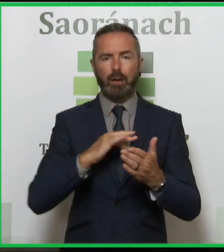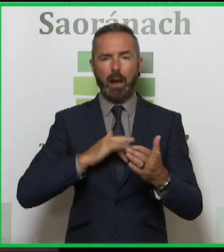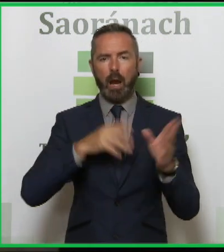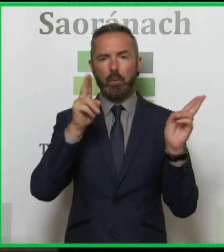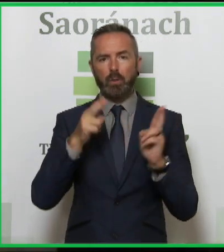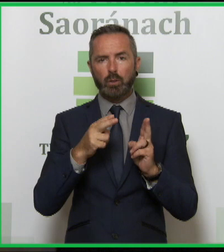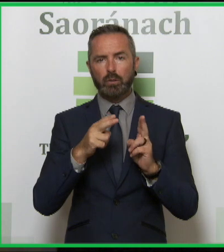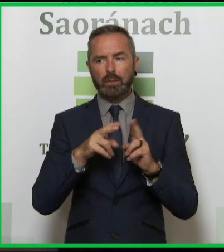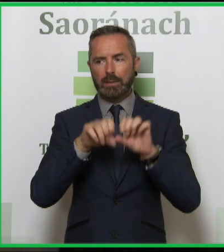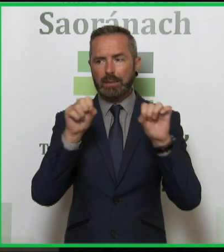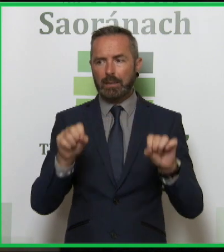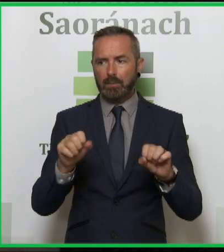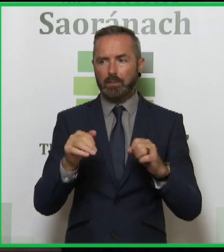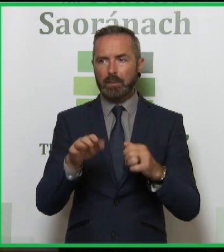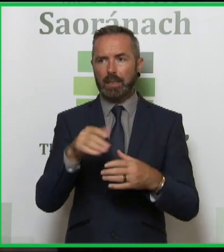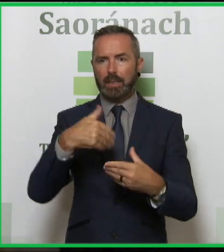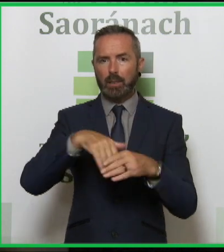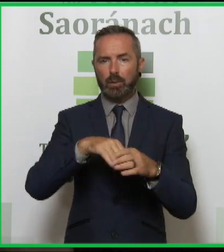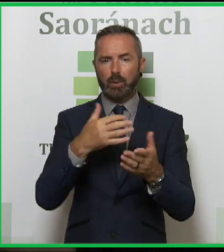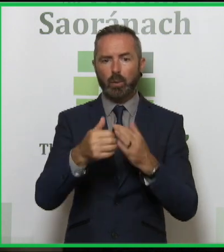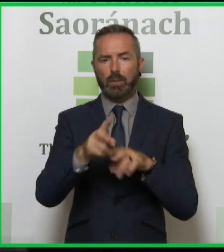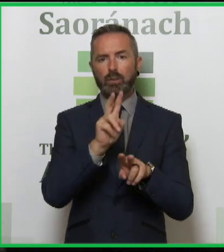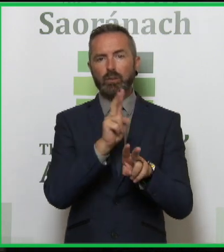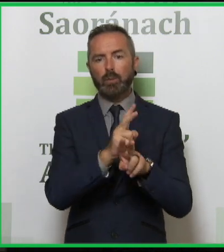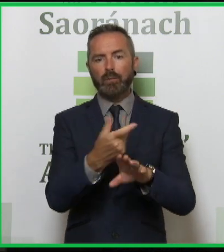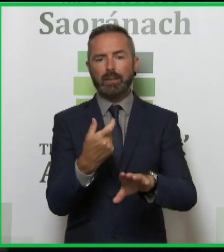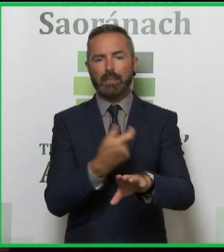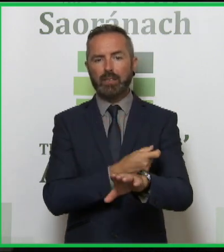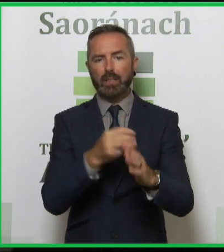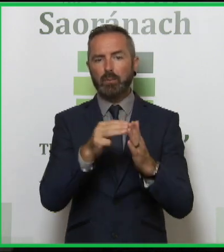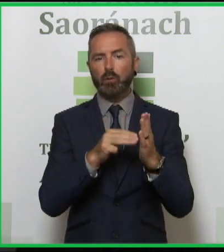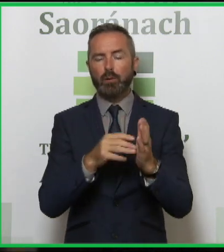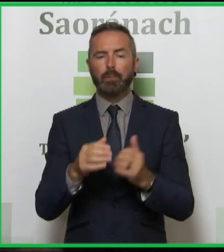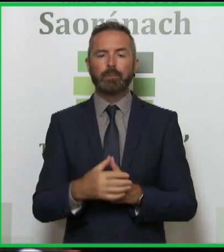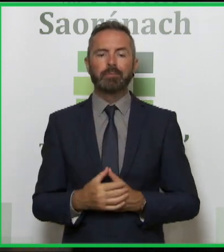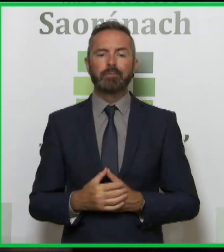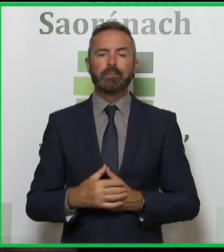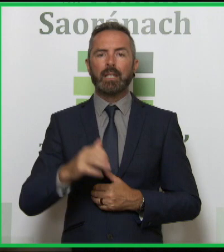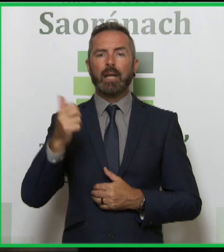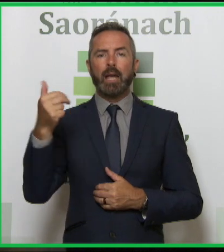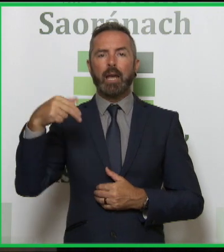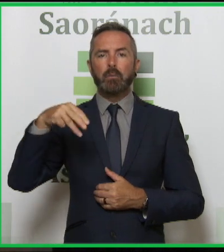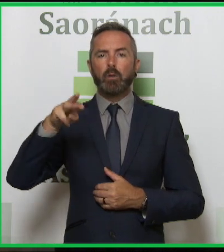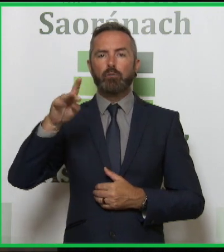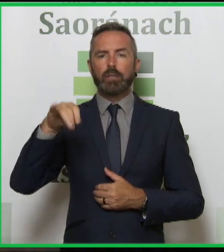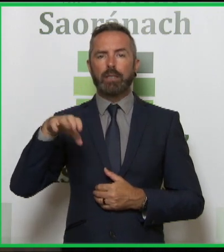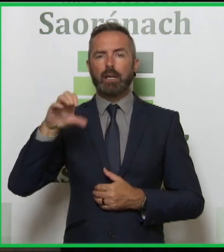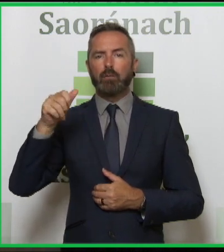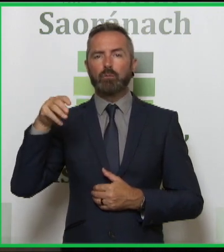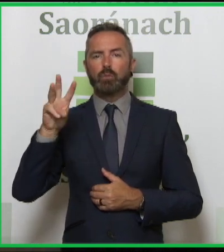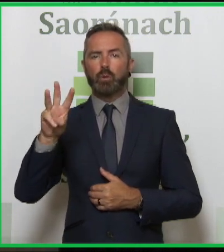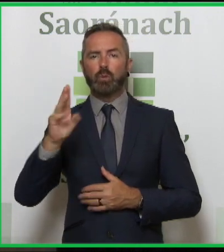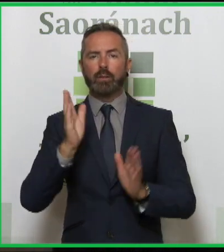the supervised injecting hunter. And Marie Carew spoke to you about